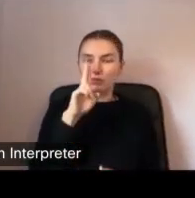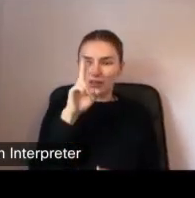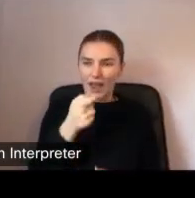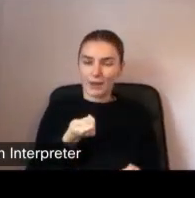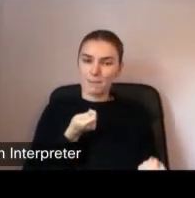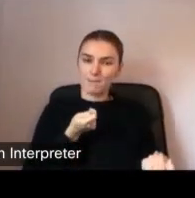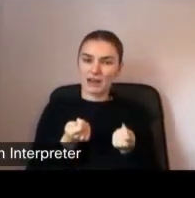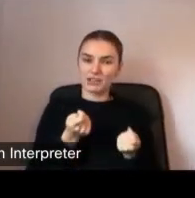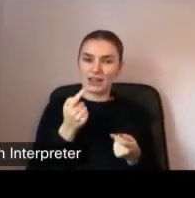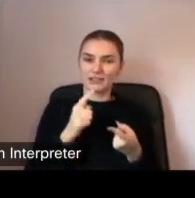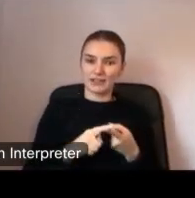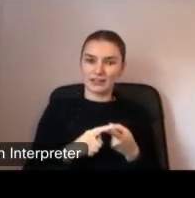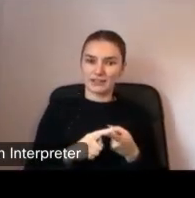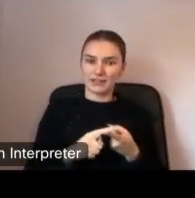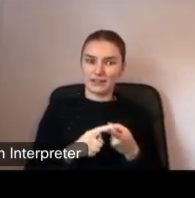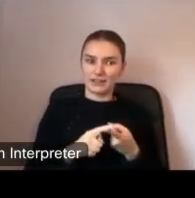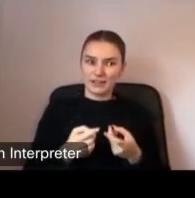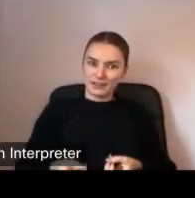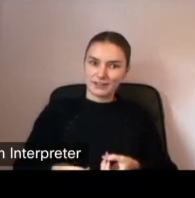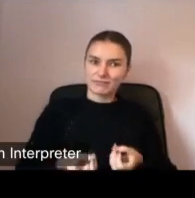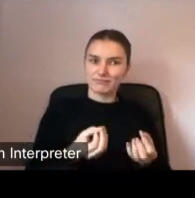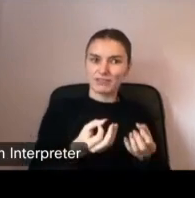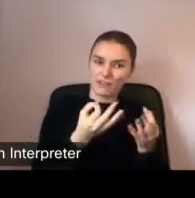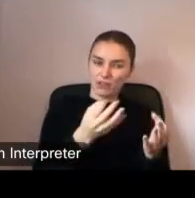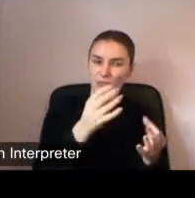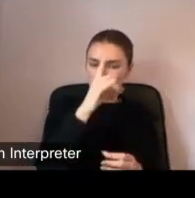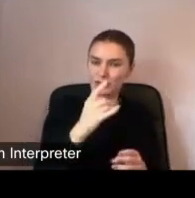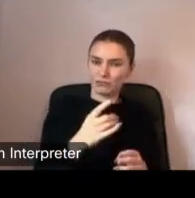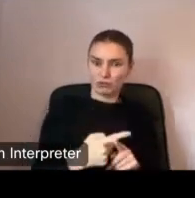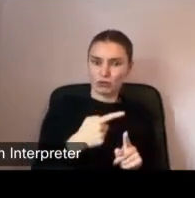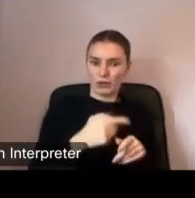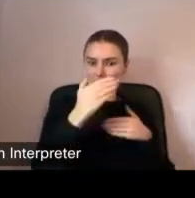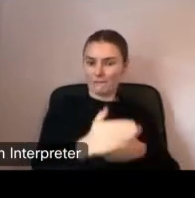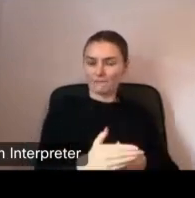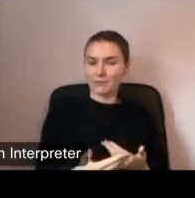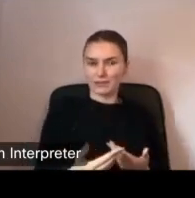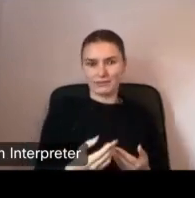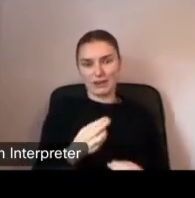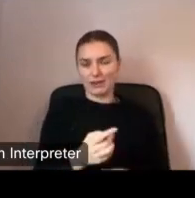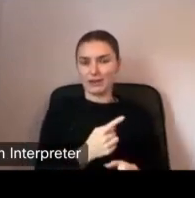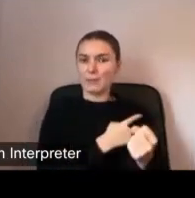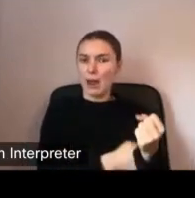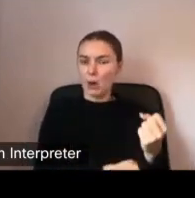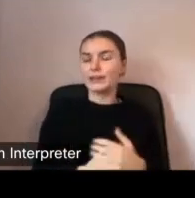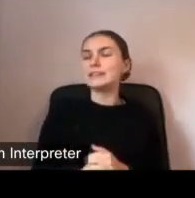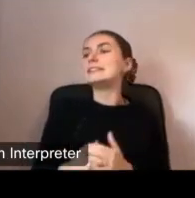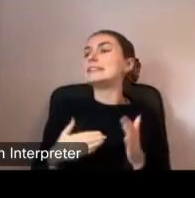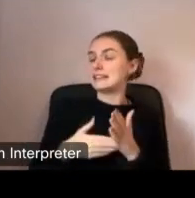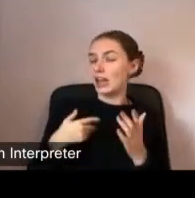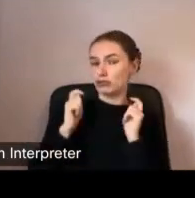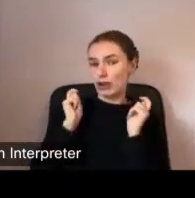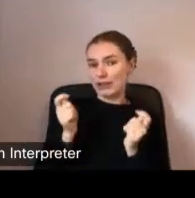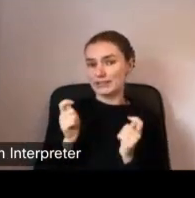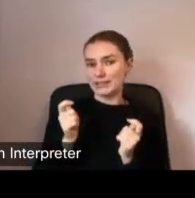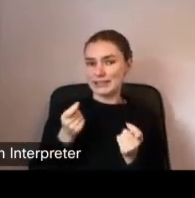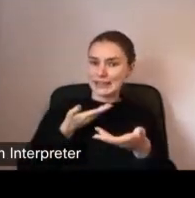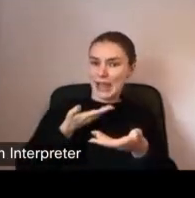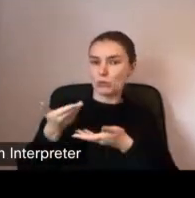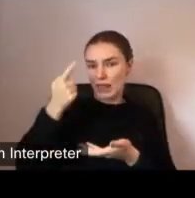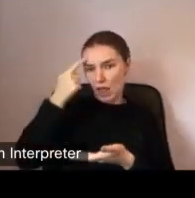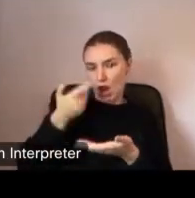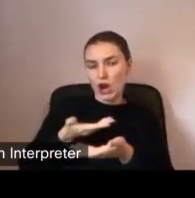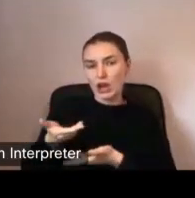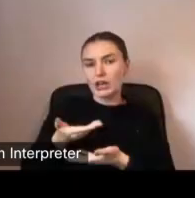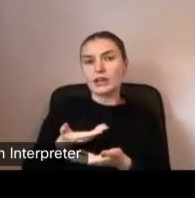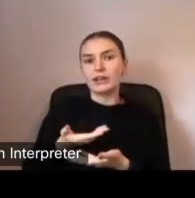and instill that within a short time frame is really empowering. Well, see, I trained as a counsellor, and one thing I learned when I came back to GPs, you can't